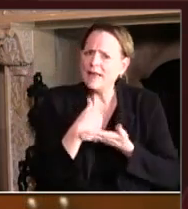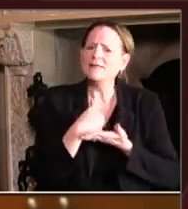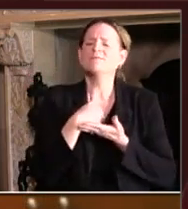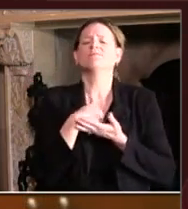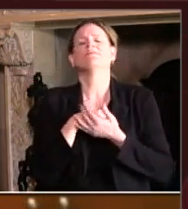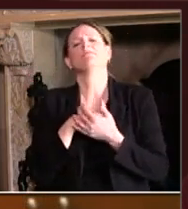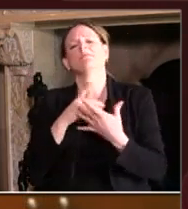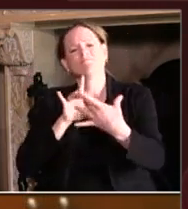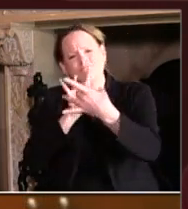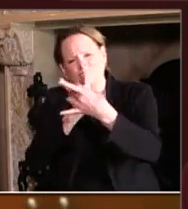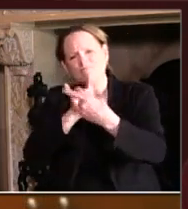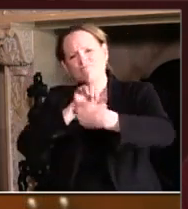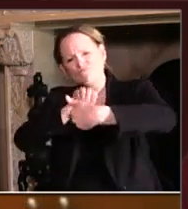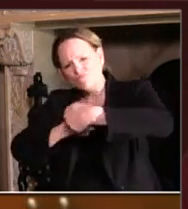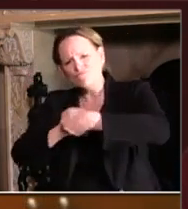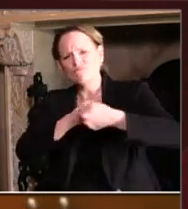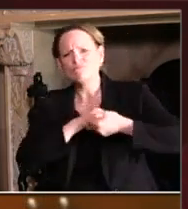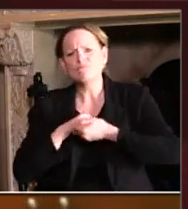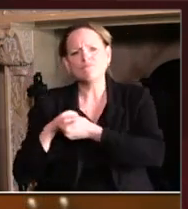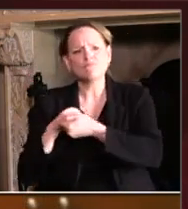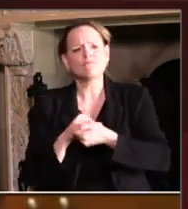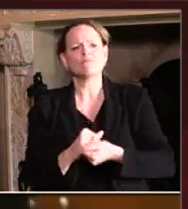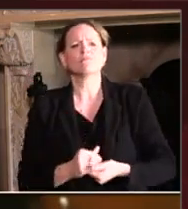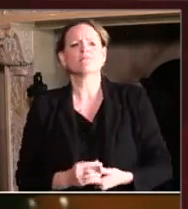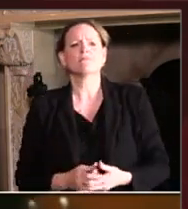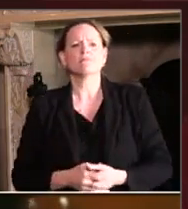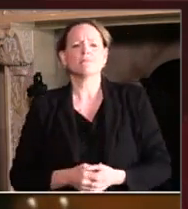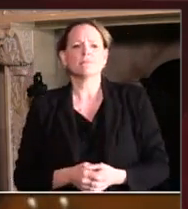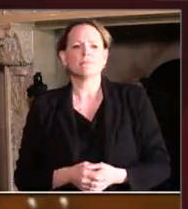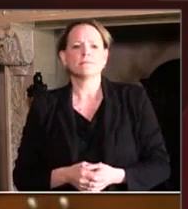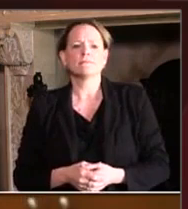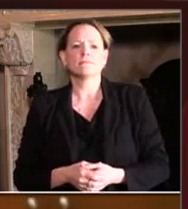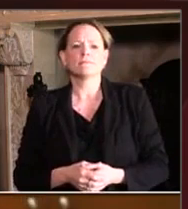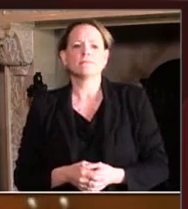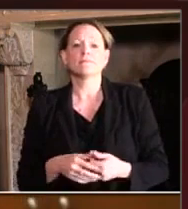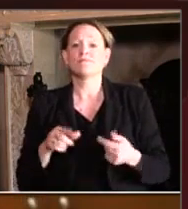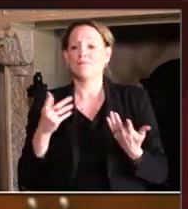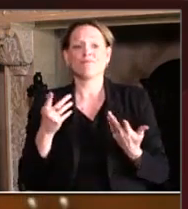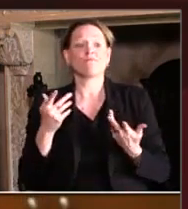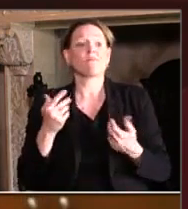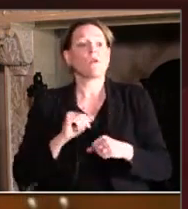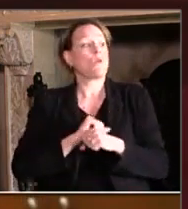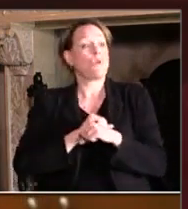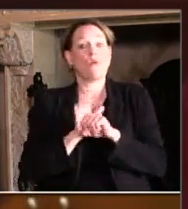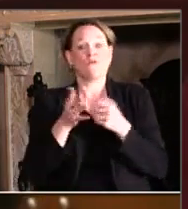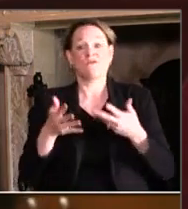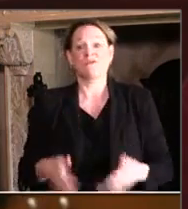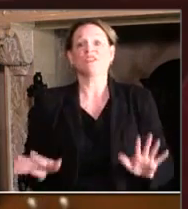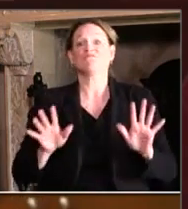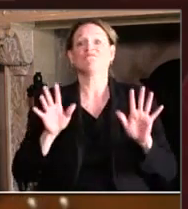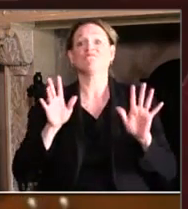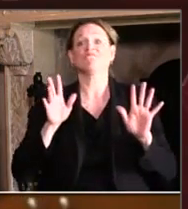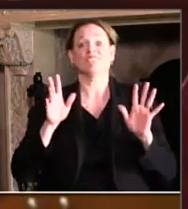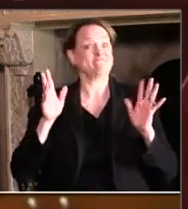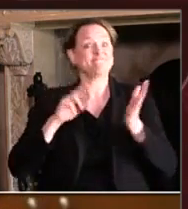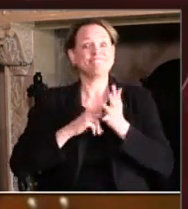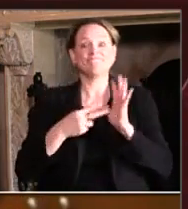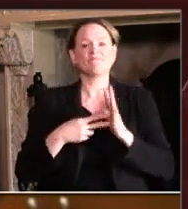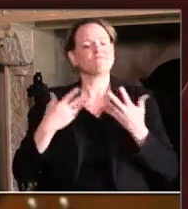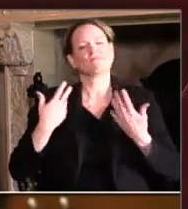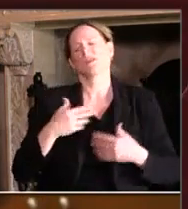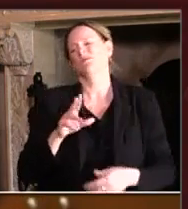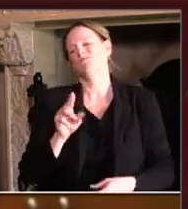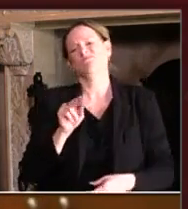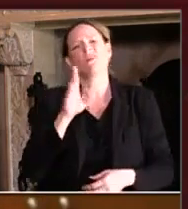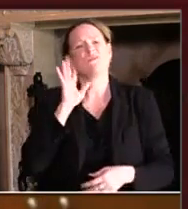This battle with COVID-19 is far from over. And although healthcare providers have seen some improvement in testing and supplies,